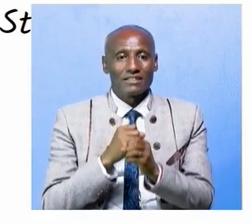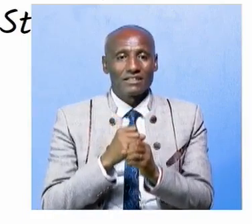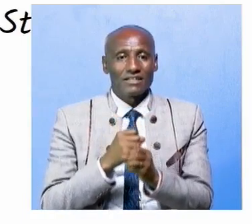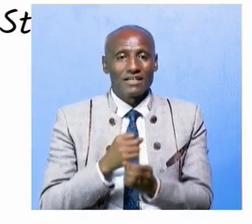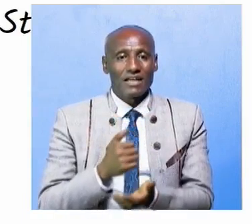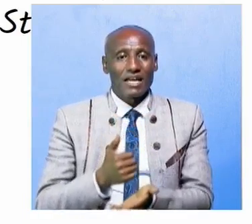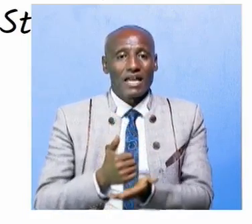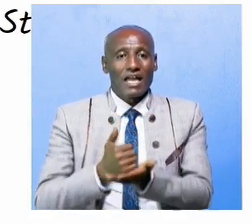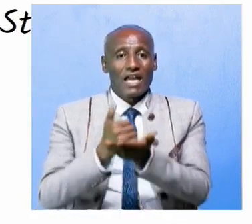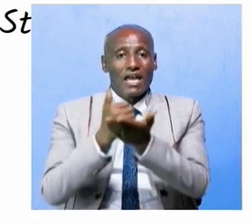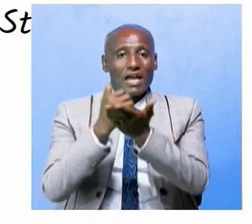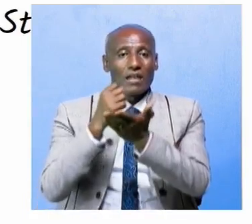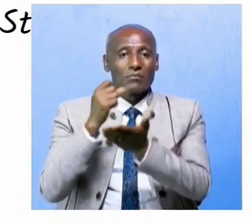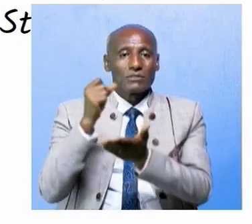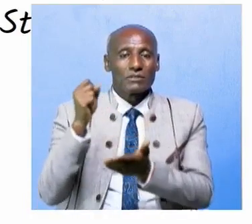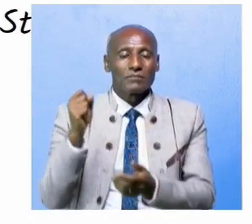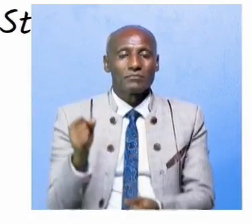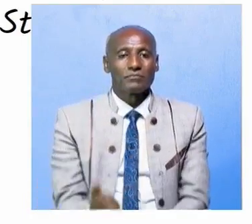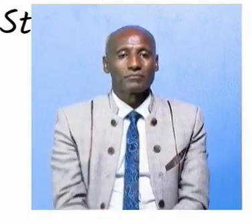helps